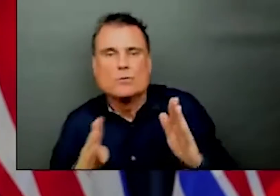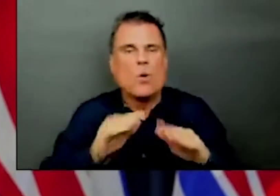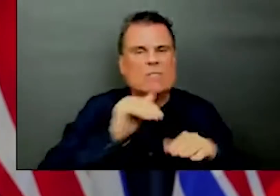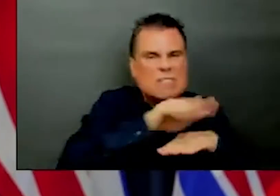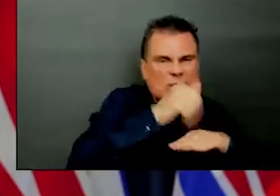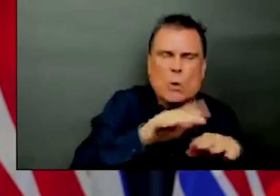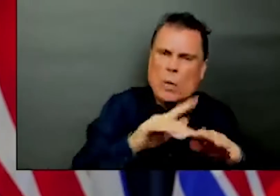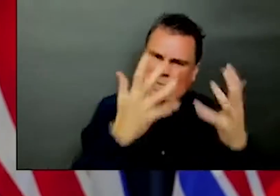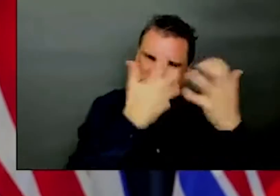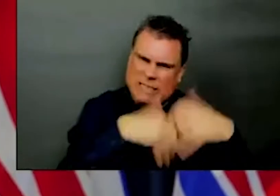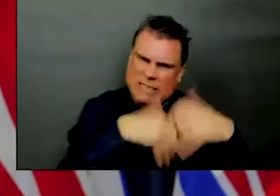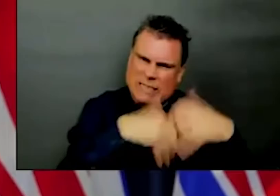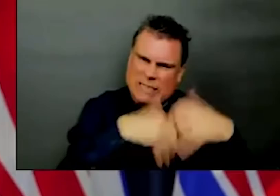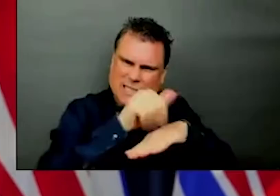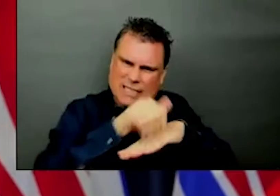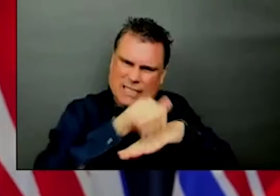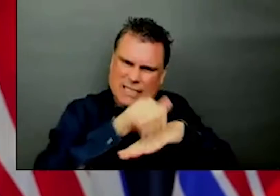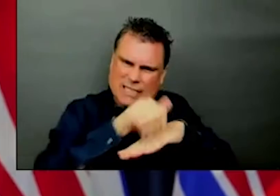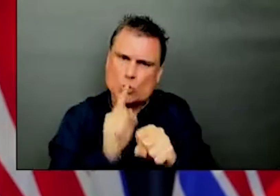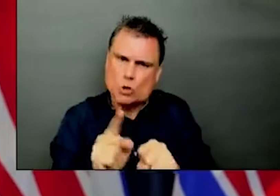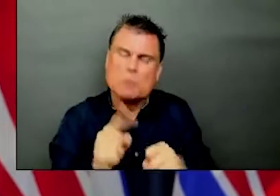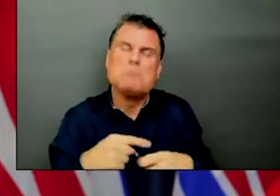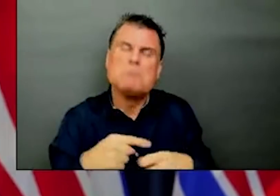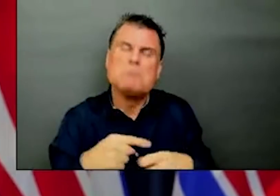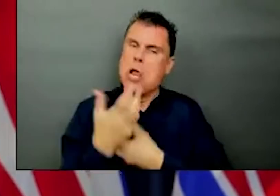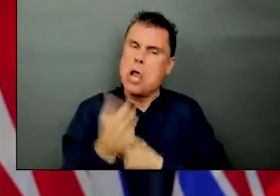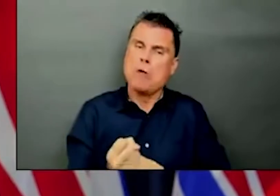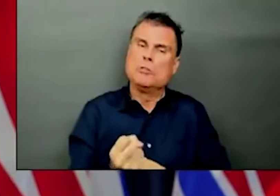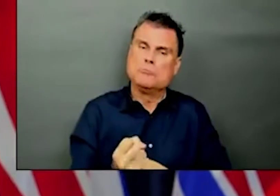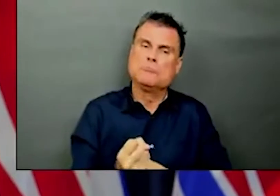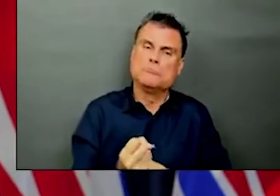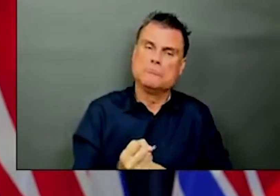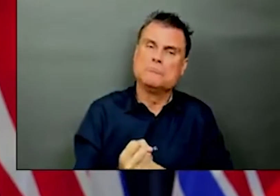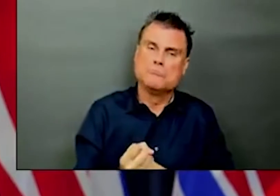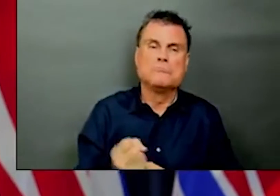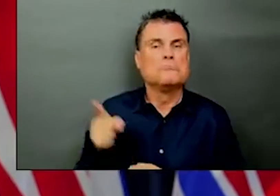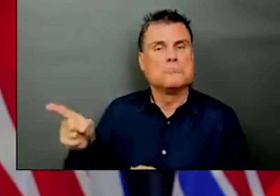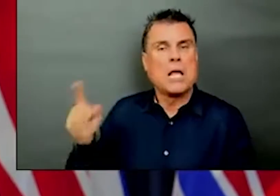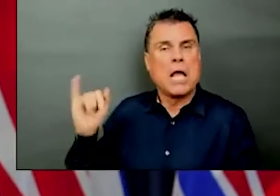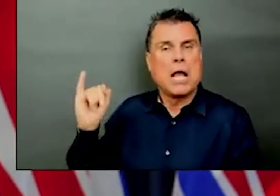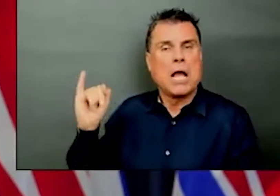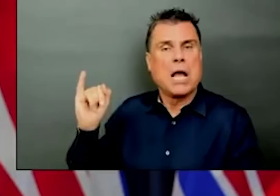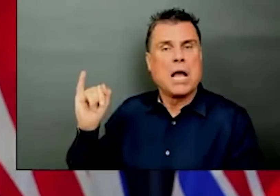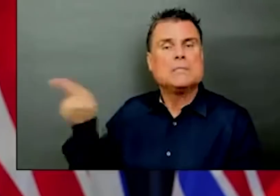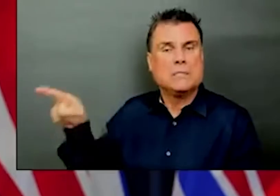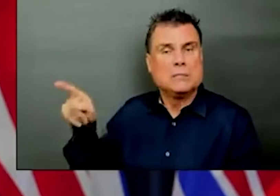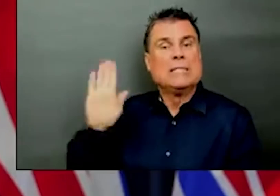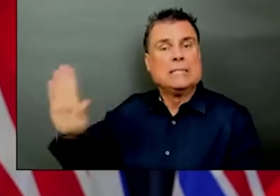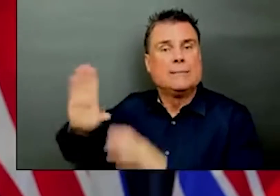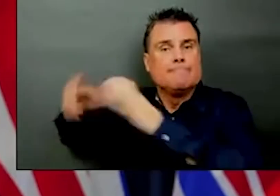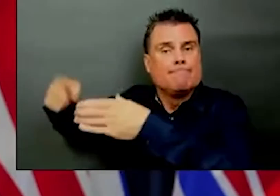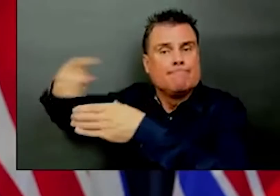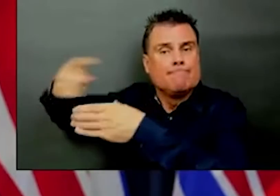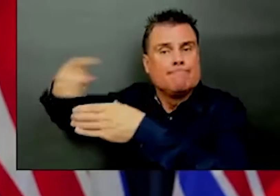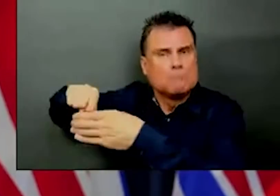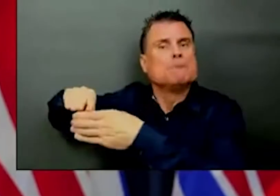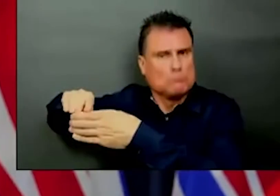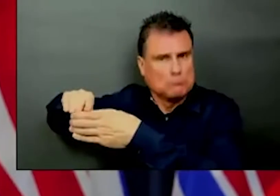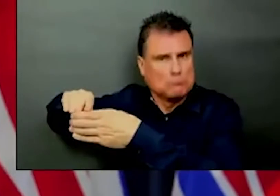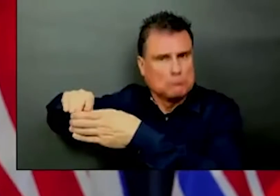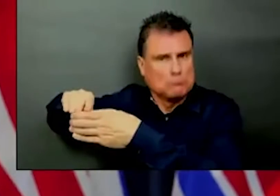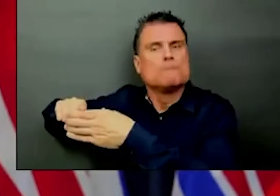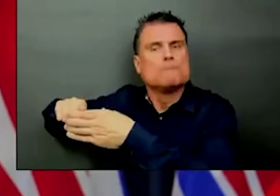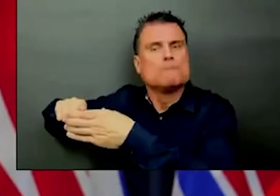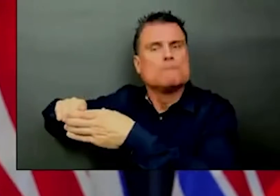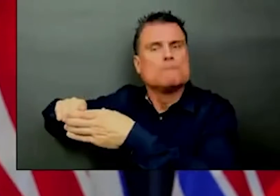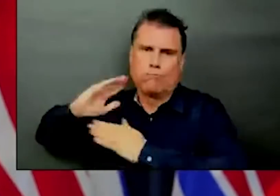The CEO Jimenez and his team will be able to meet these targets starting in March. And I don't know if